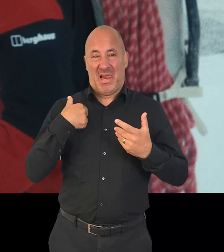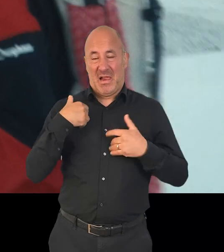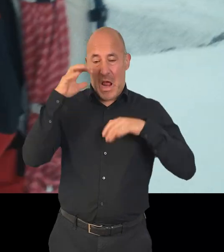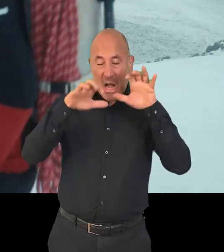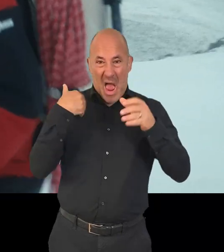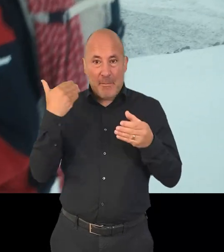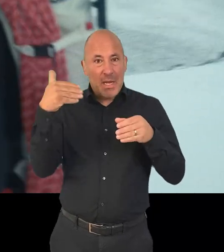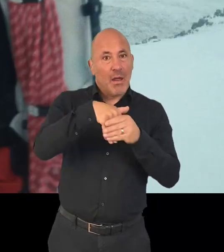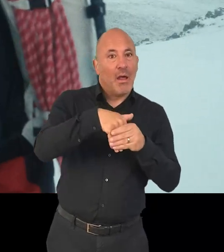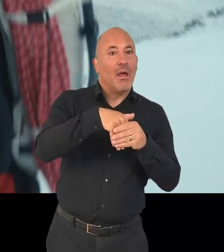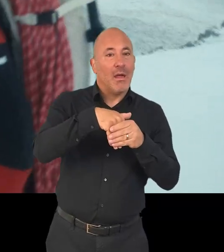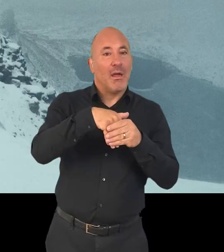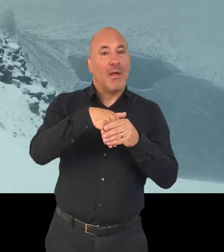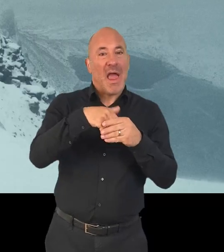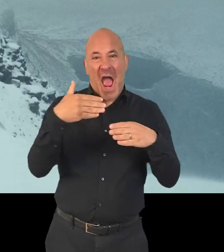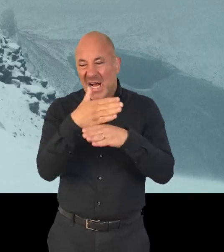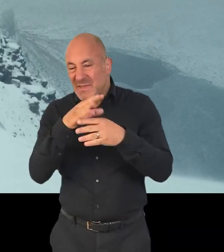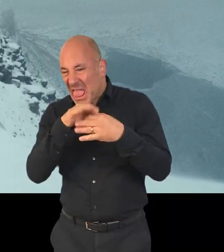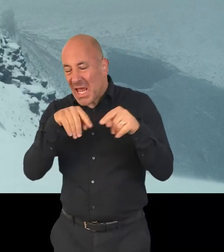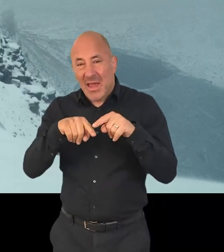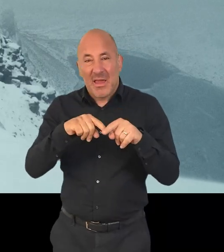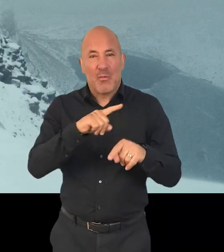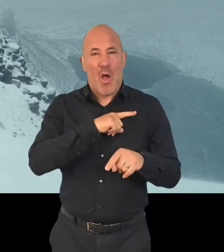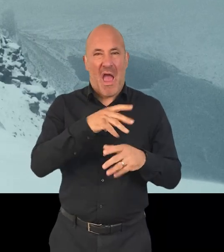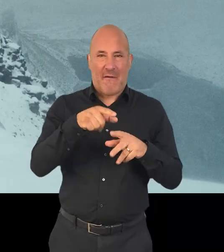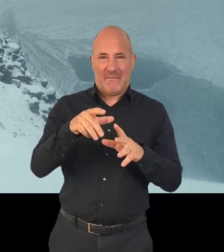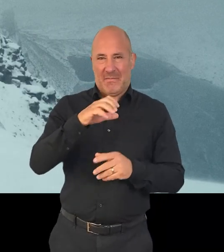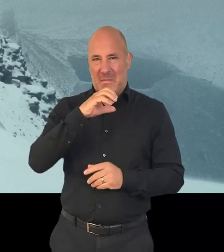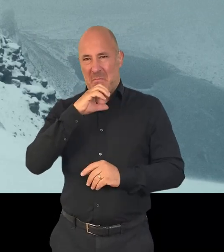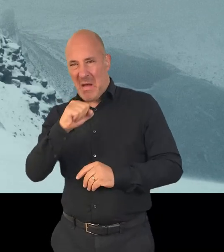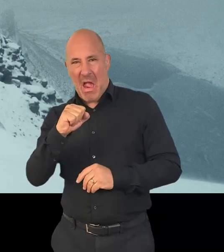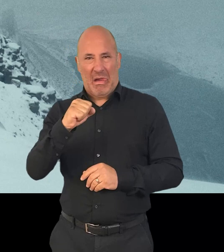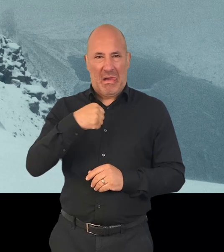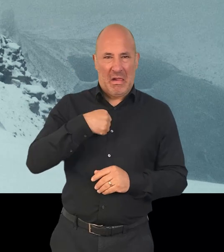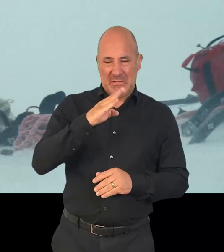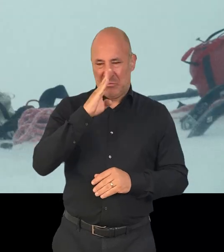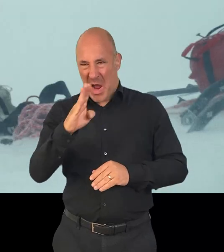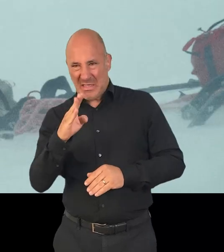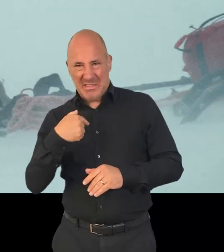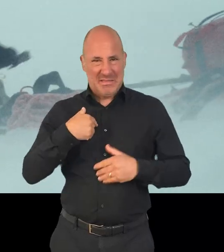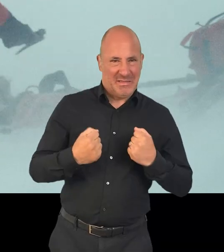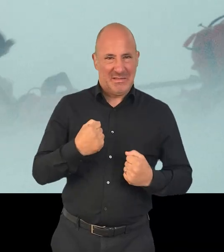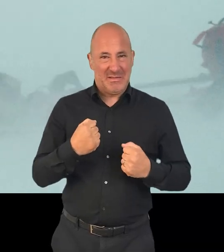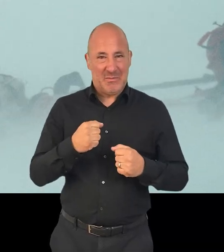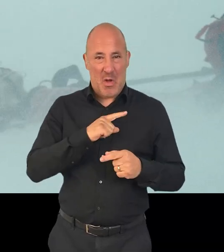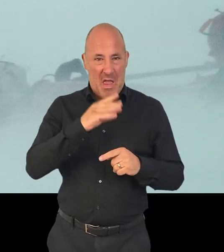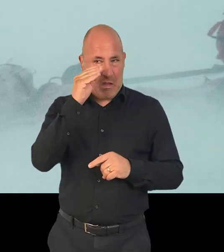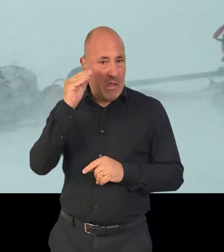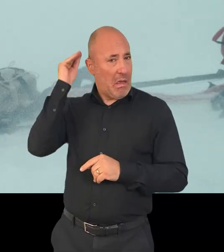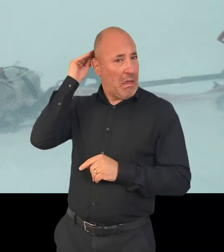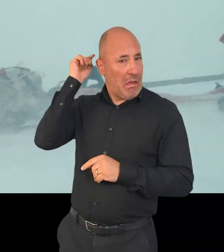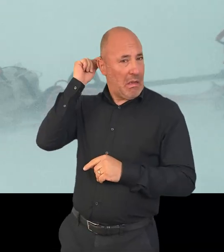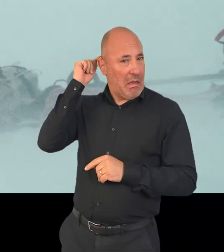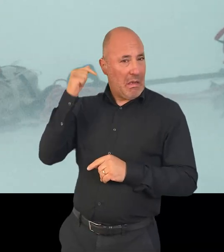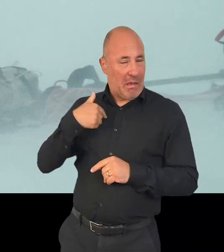I think the fact that I've got into things like doing climbing and activities that have this masculine vibe to them, maybe subconsciously